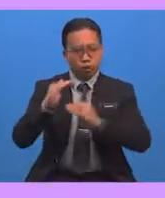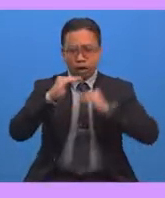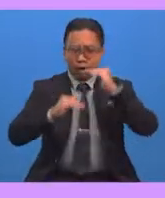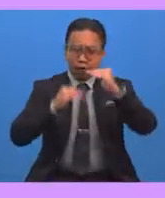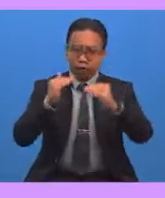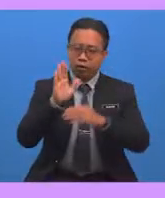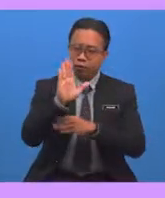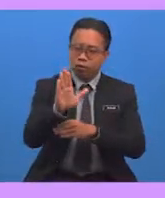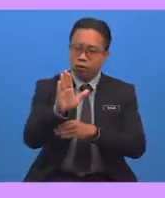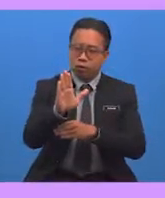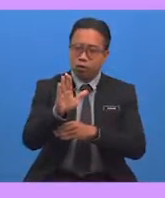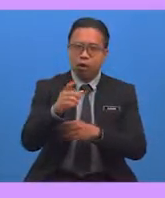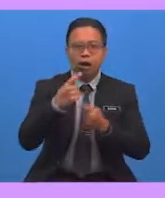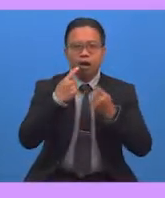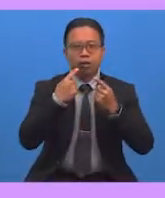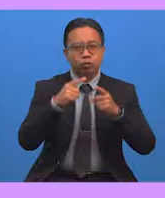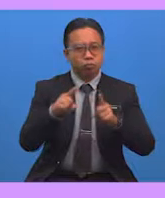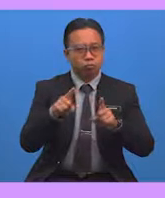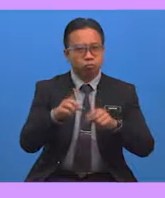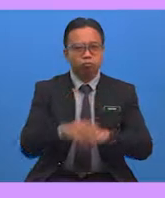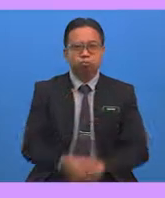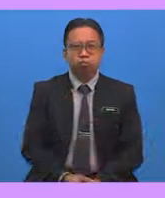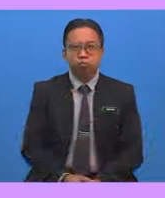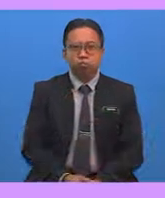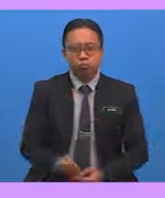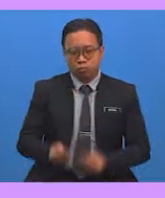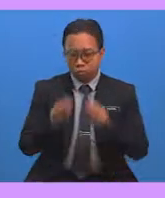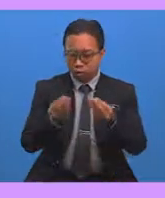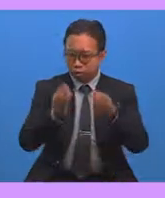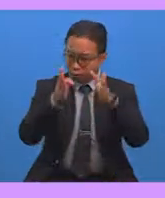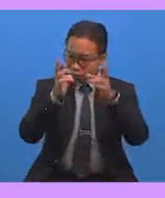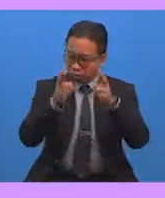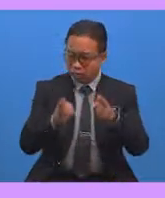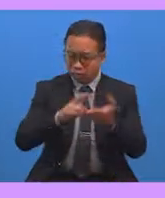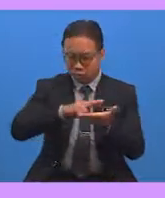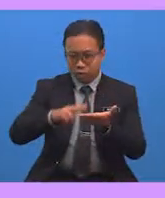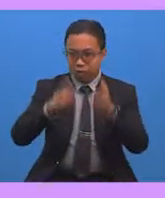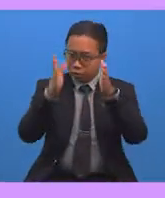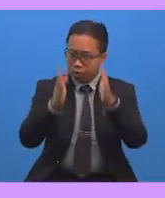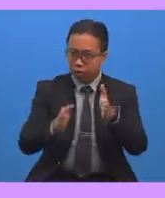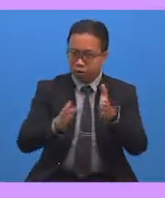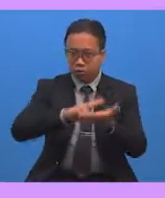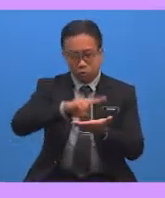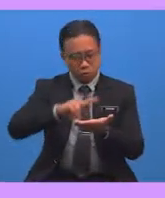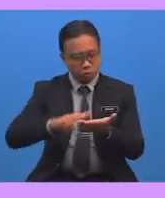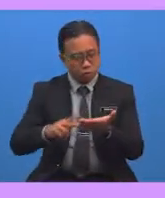your argument. It provides your reader with a guide to your argument.